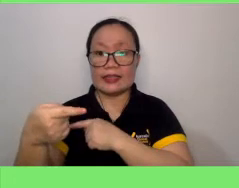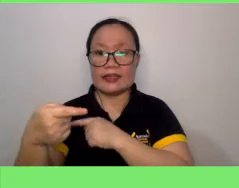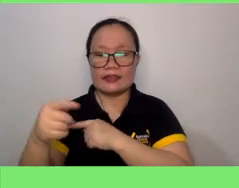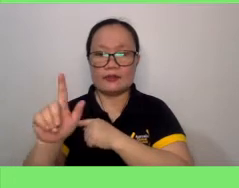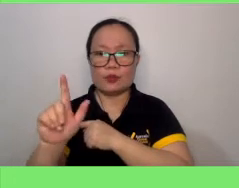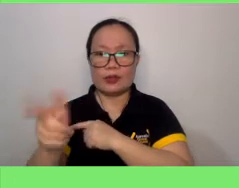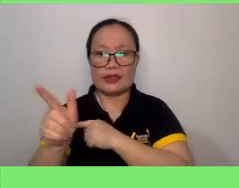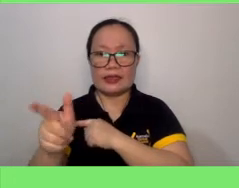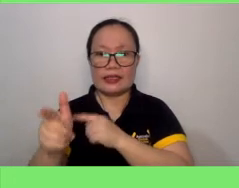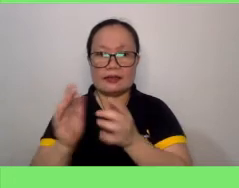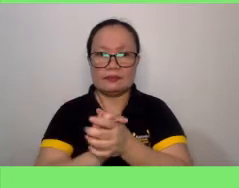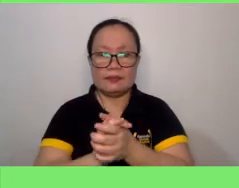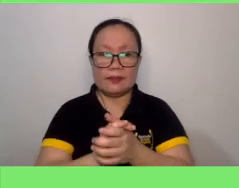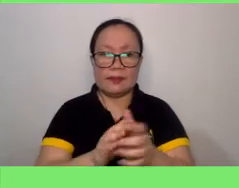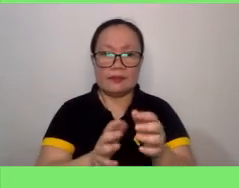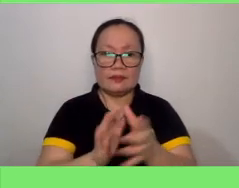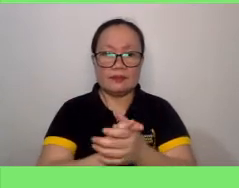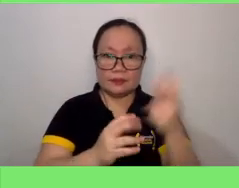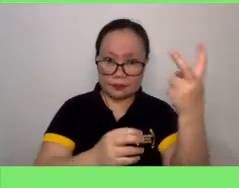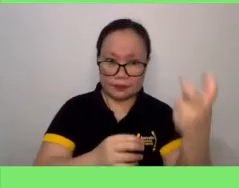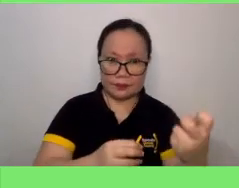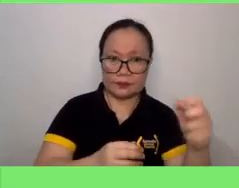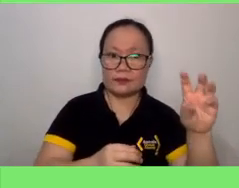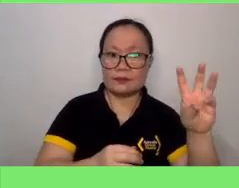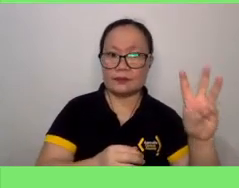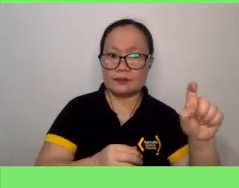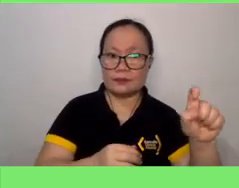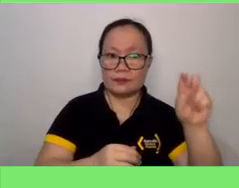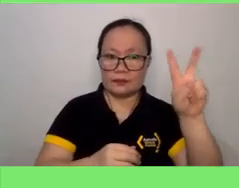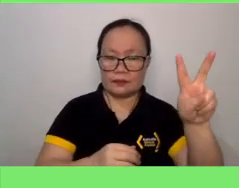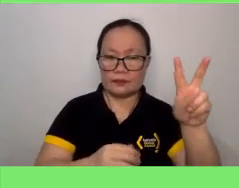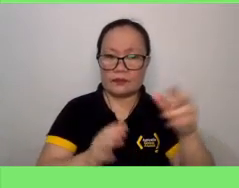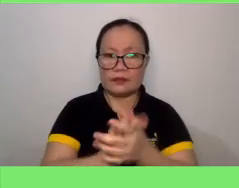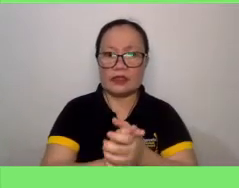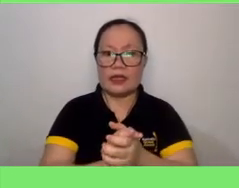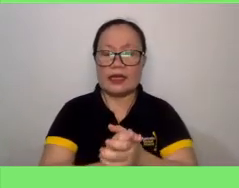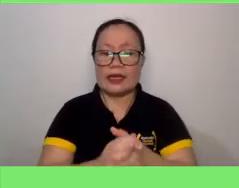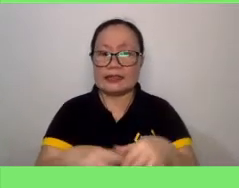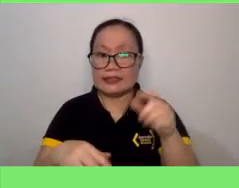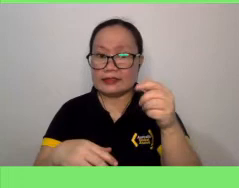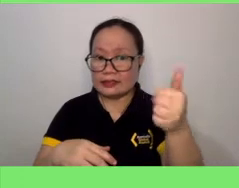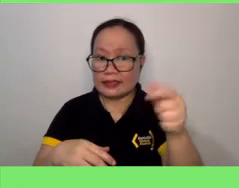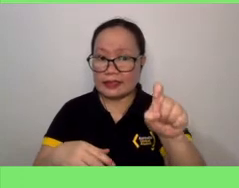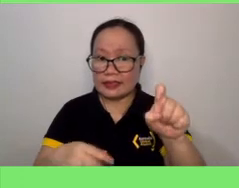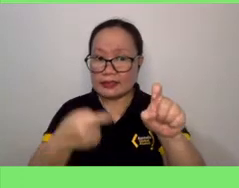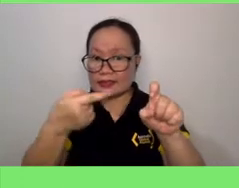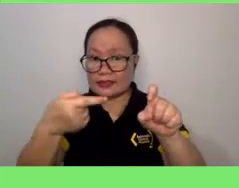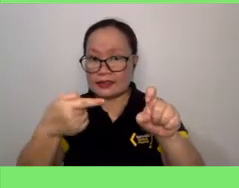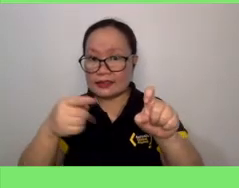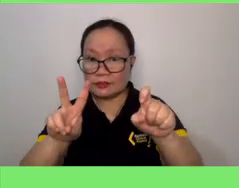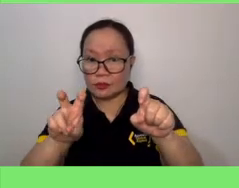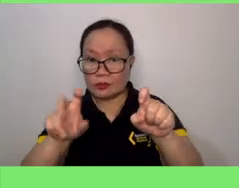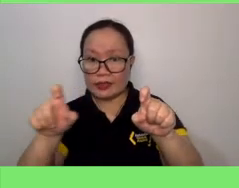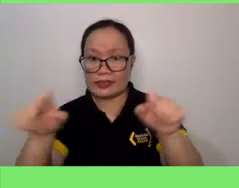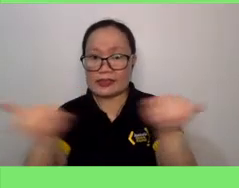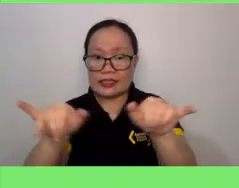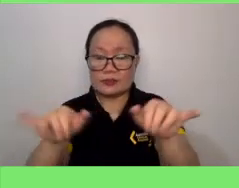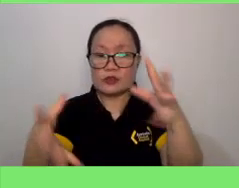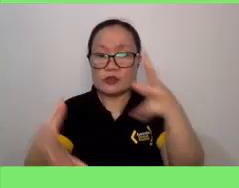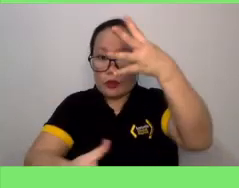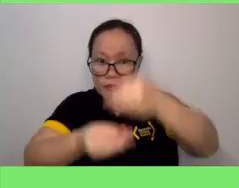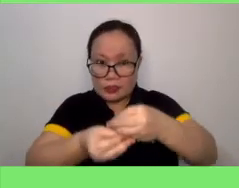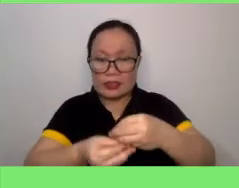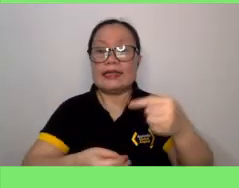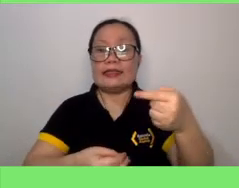dito. So, bring down natin ito, 6x squared. So, 10 minus 12, that is negative 2x. Bring down